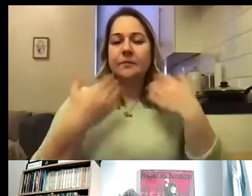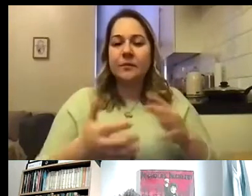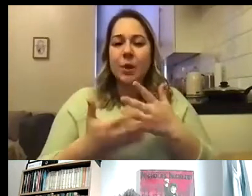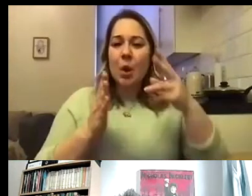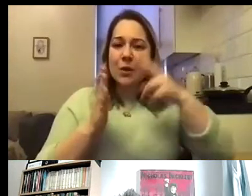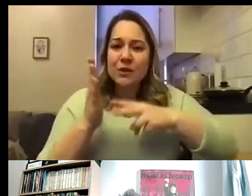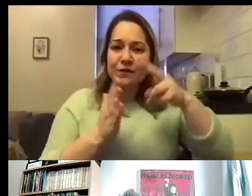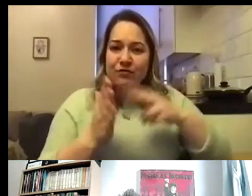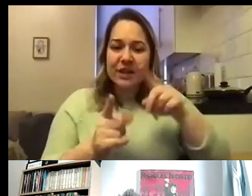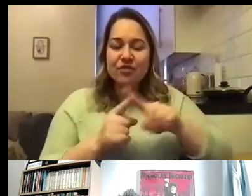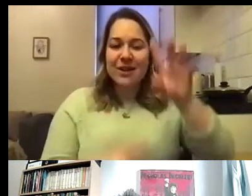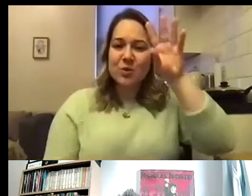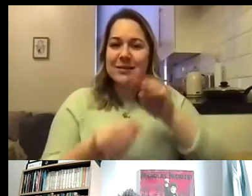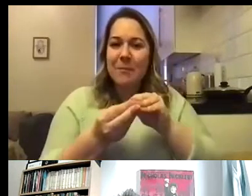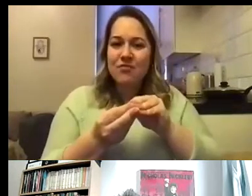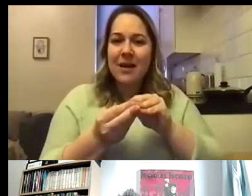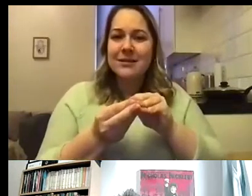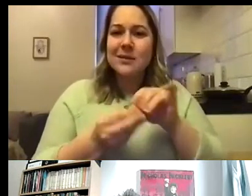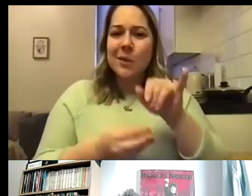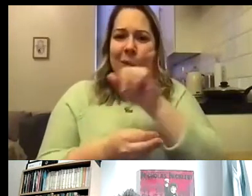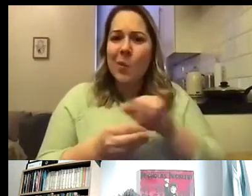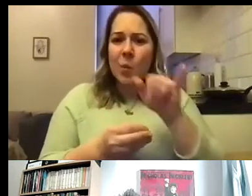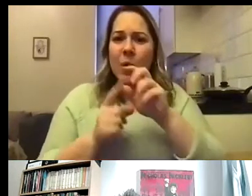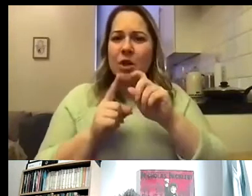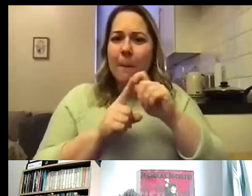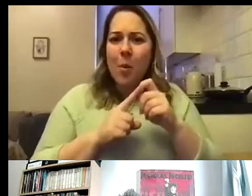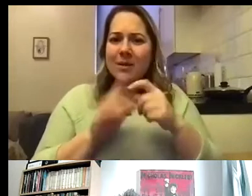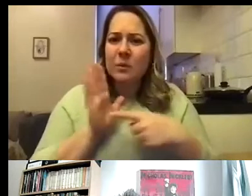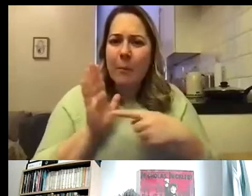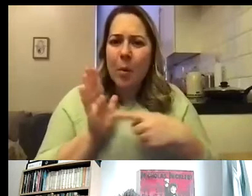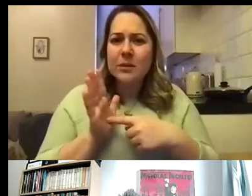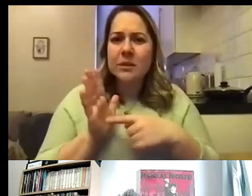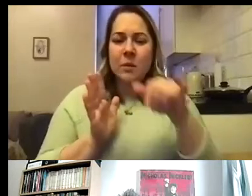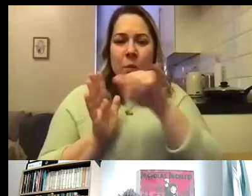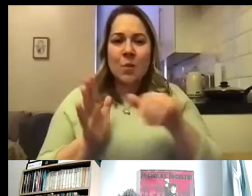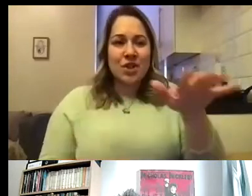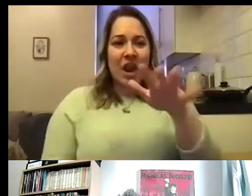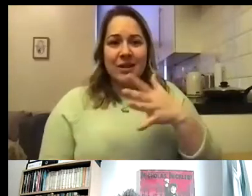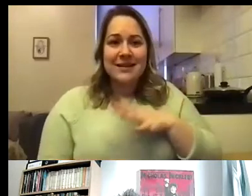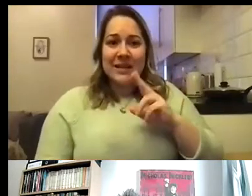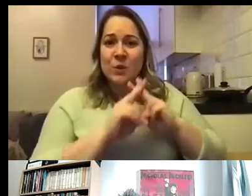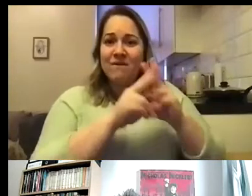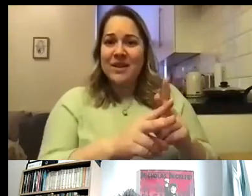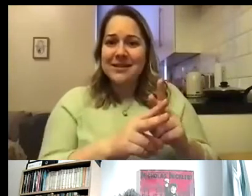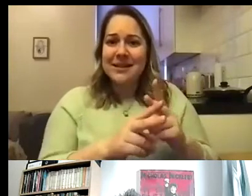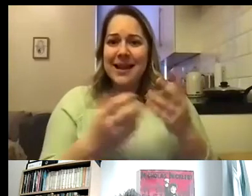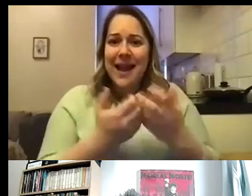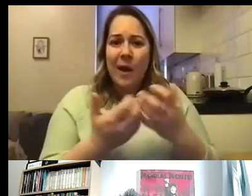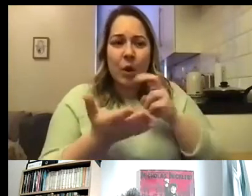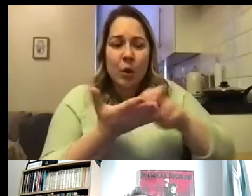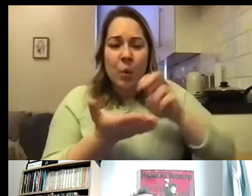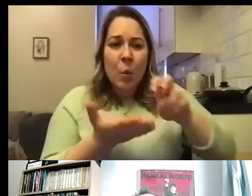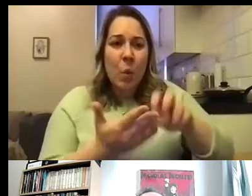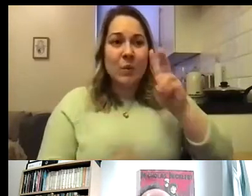main points and decide which stop would be the most relevant for each point and where the way around the walk you were going to go to get to